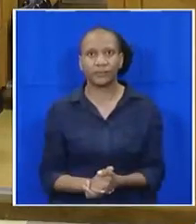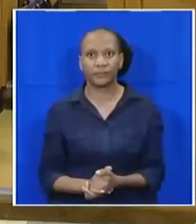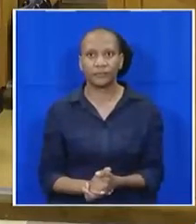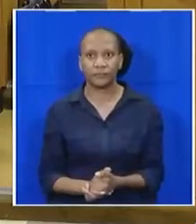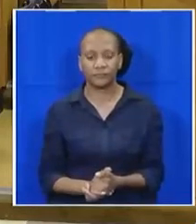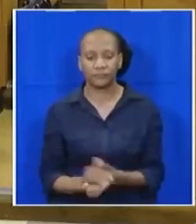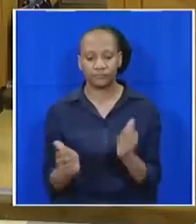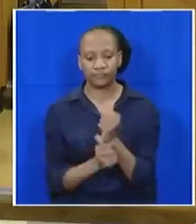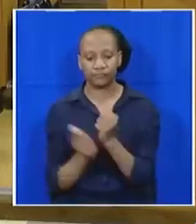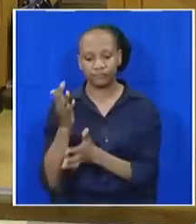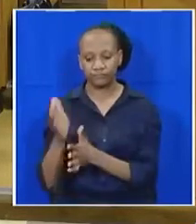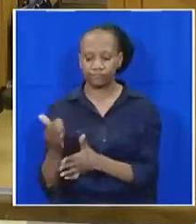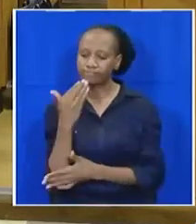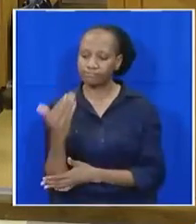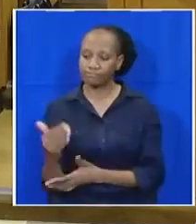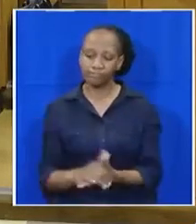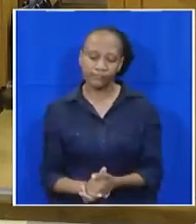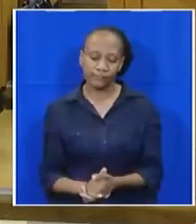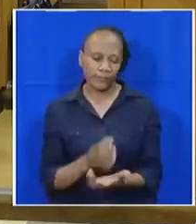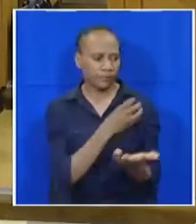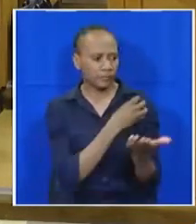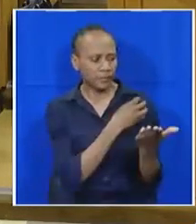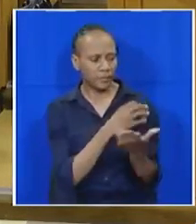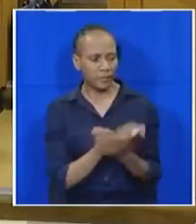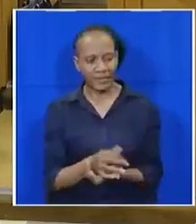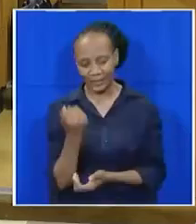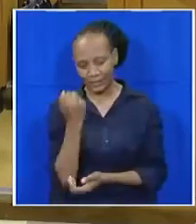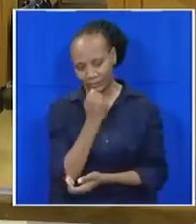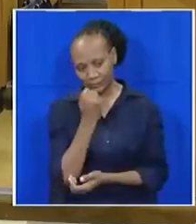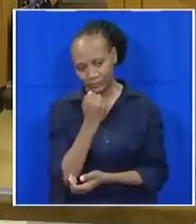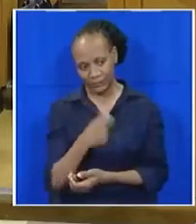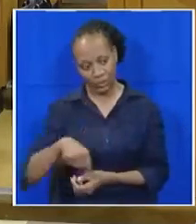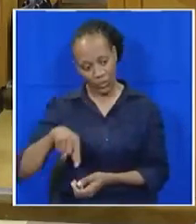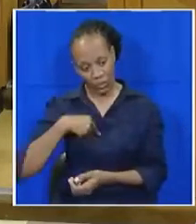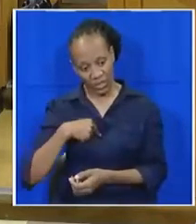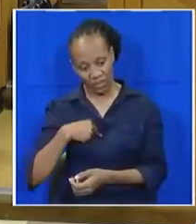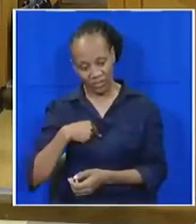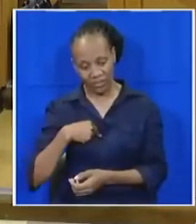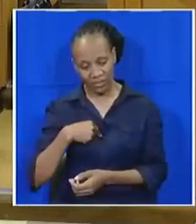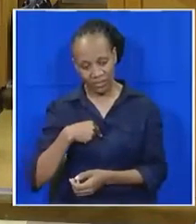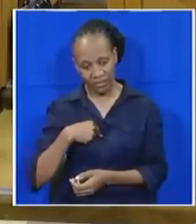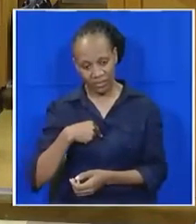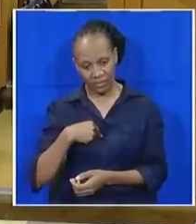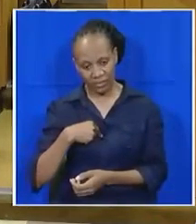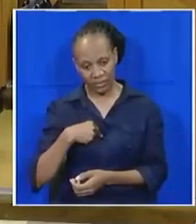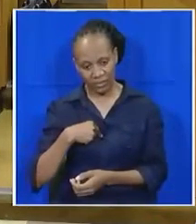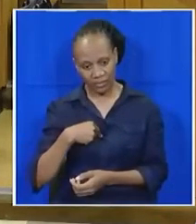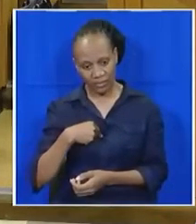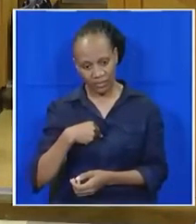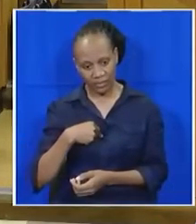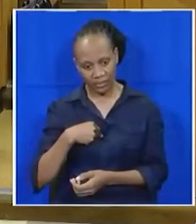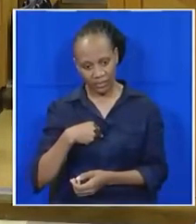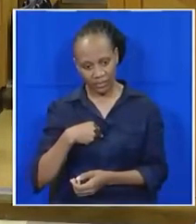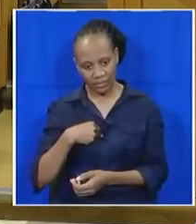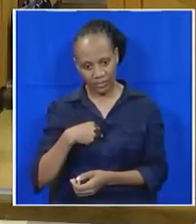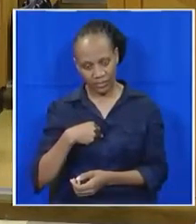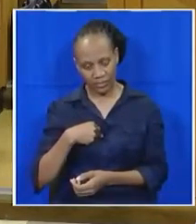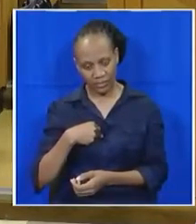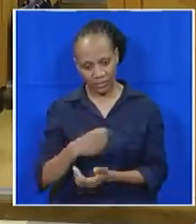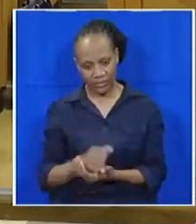Thank you, Deputy Speaker. Minister, unfortunately, you are not going to be bound by the